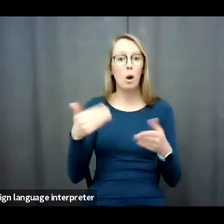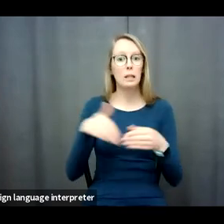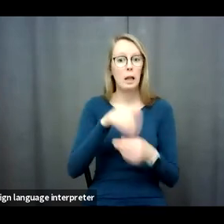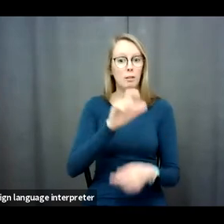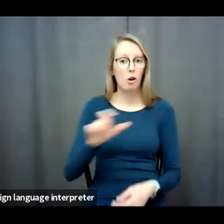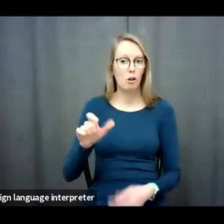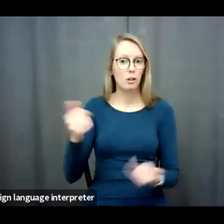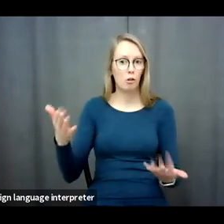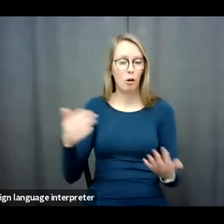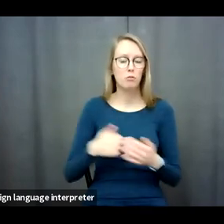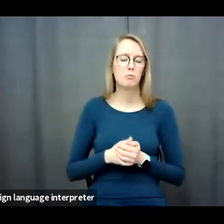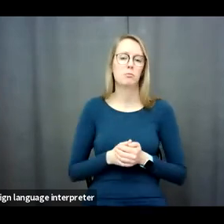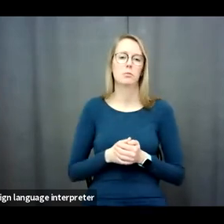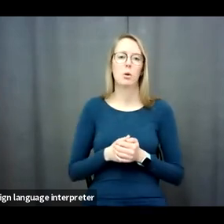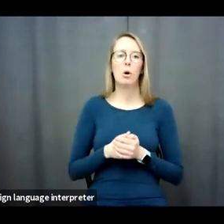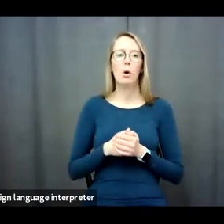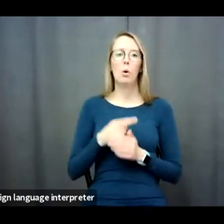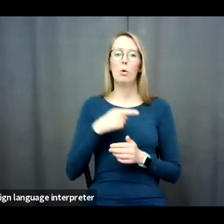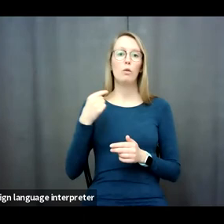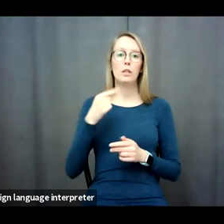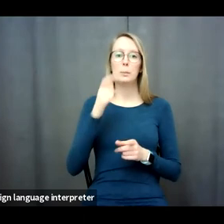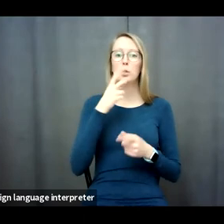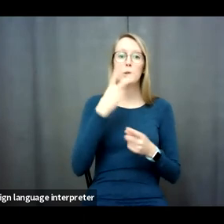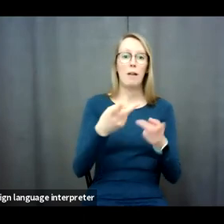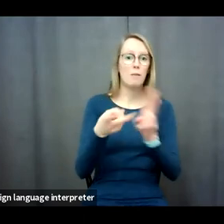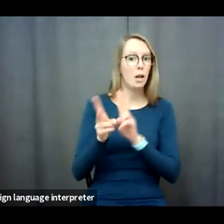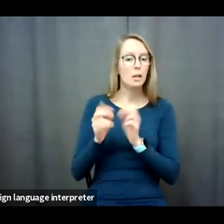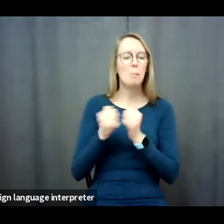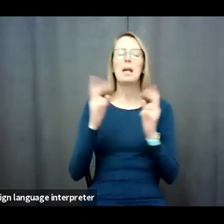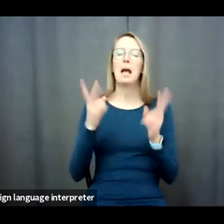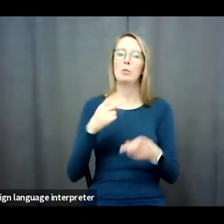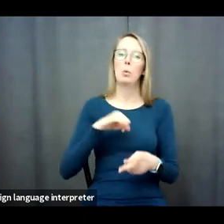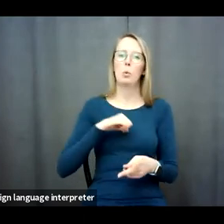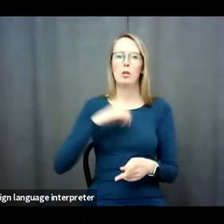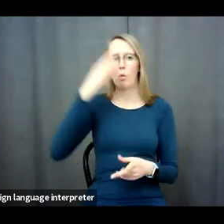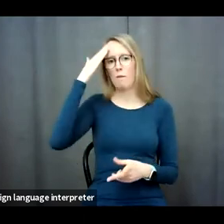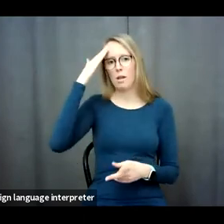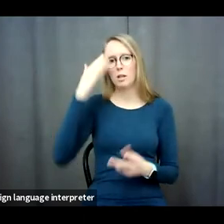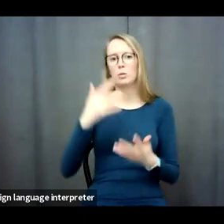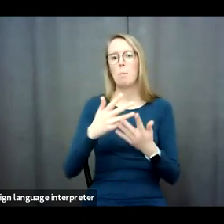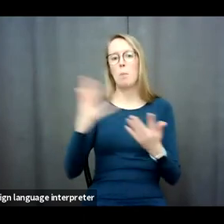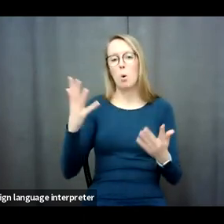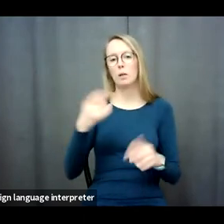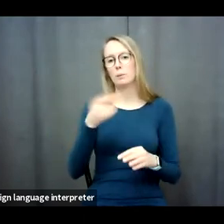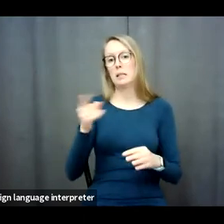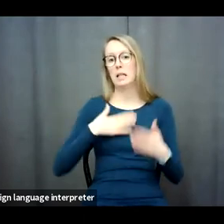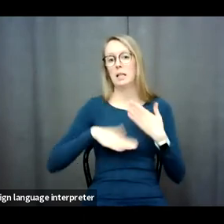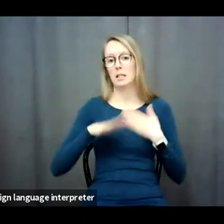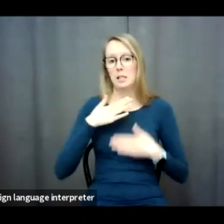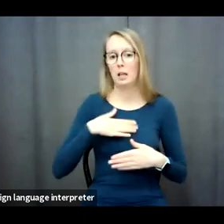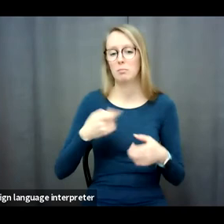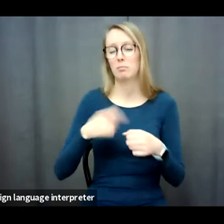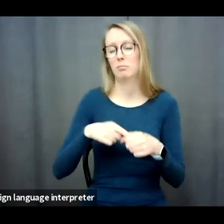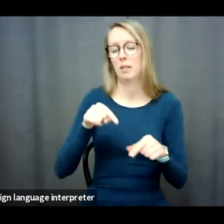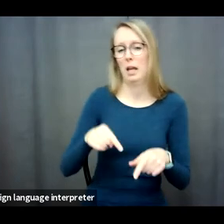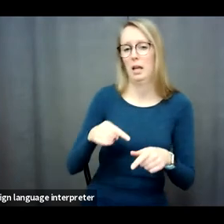there. And even though we can see each other, it's good to know that there are so many who are interested in this